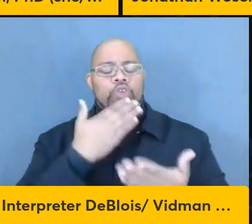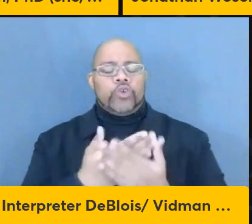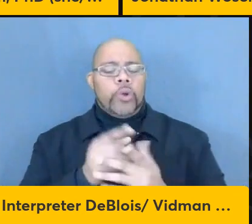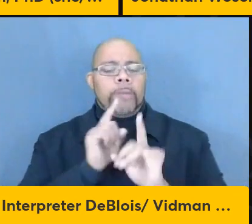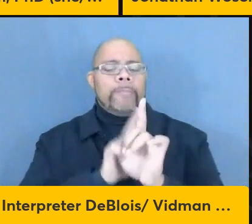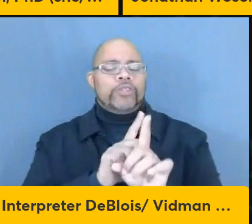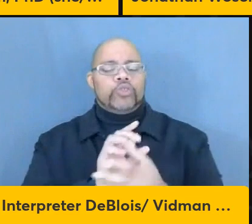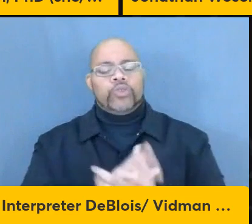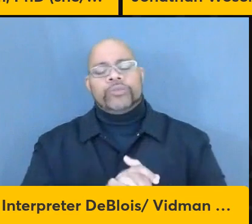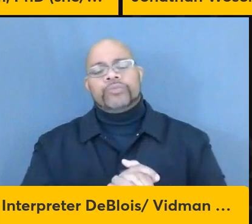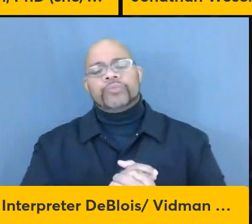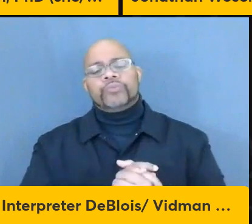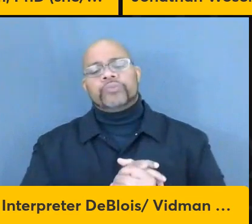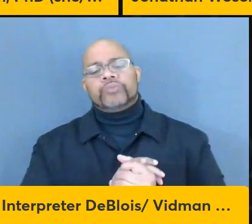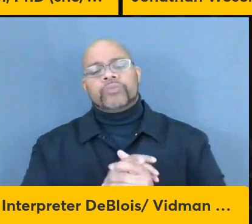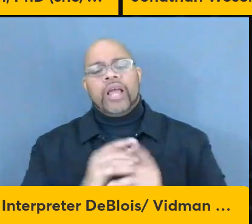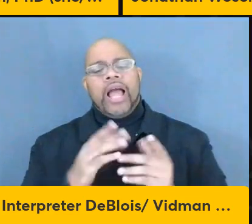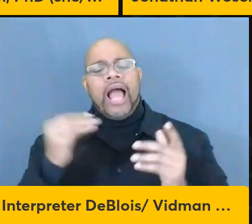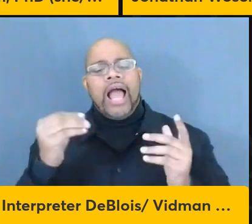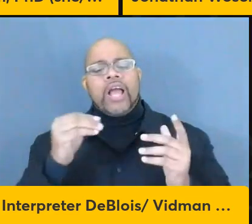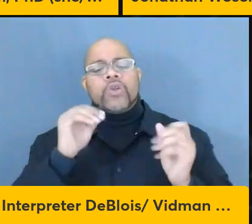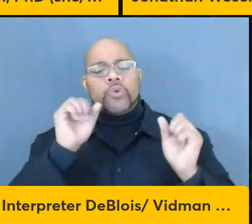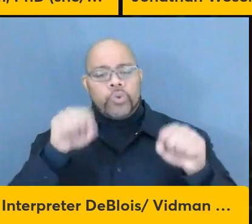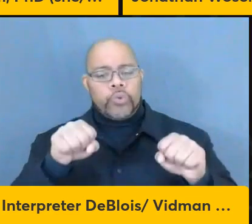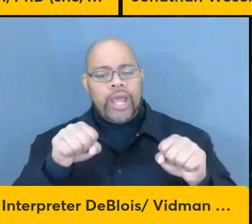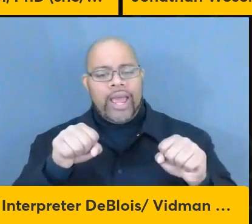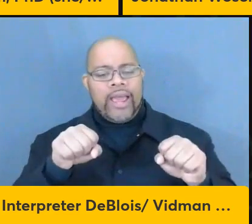mentor. And you can